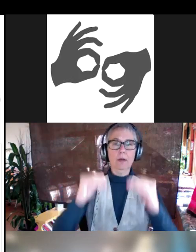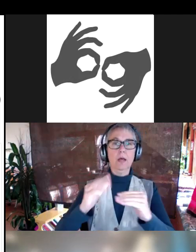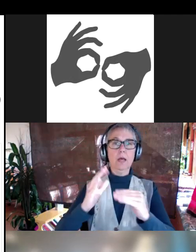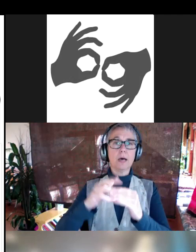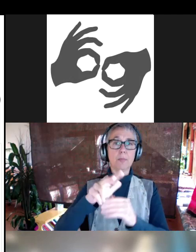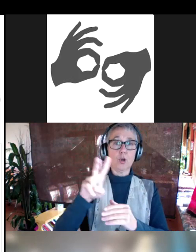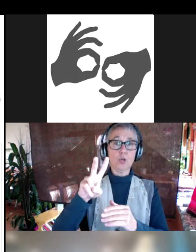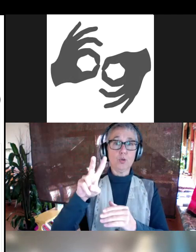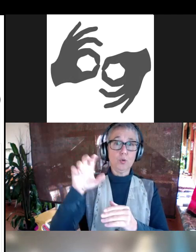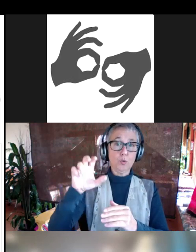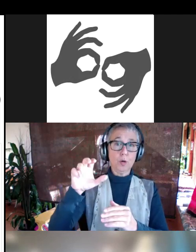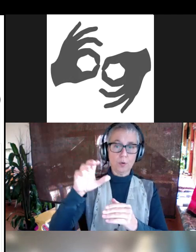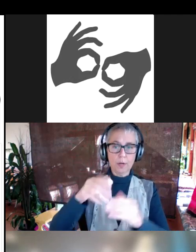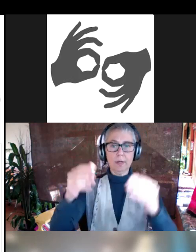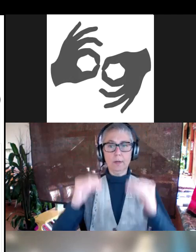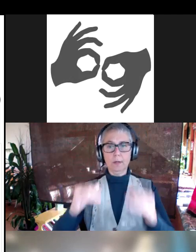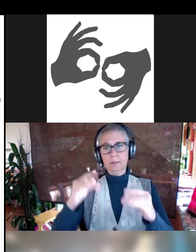on down to our pink random.